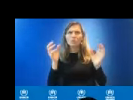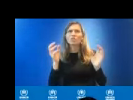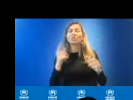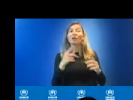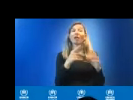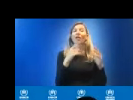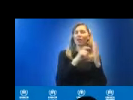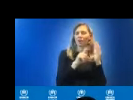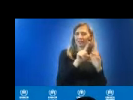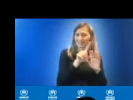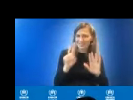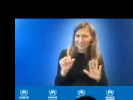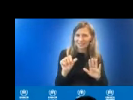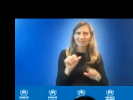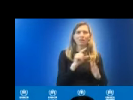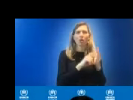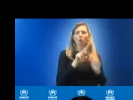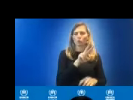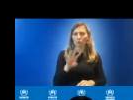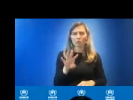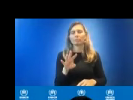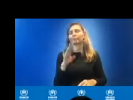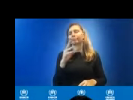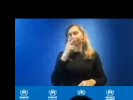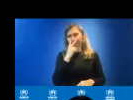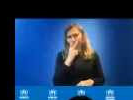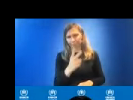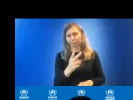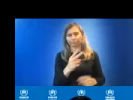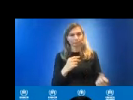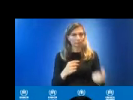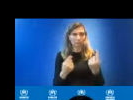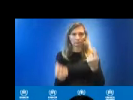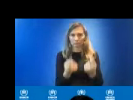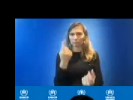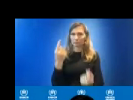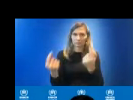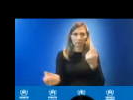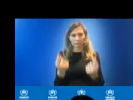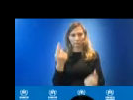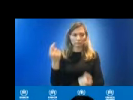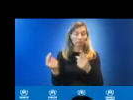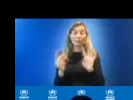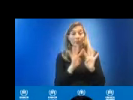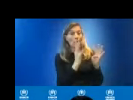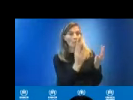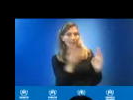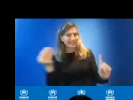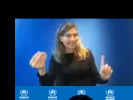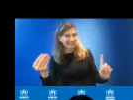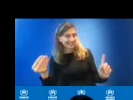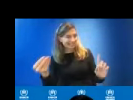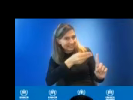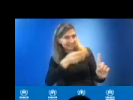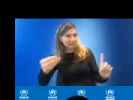that we've been seeing time and time again. Our operations in the field are highlighting to the committee, and we've been seeing a